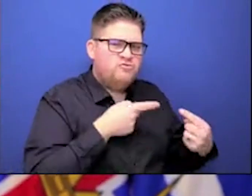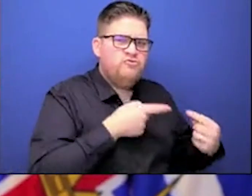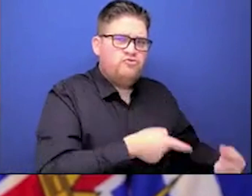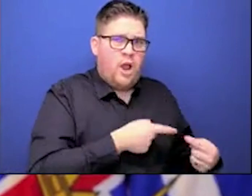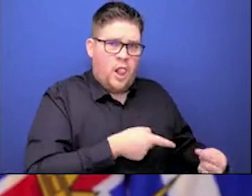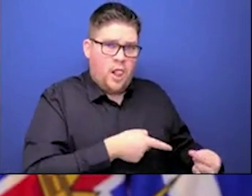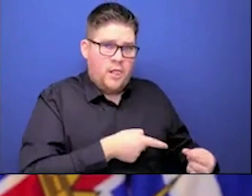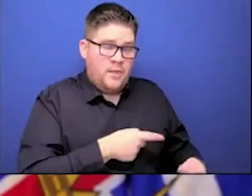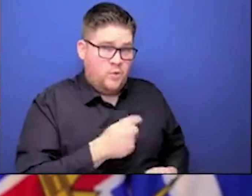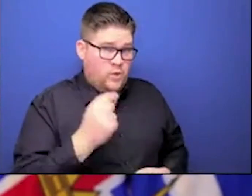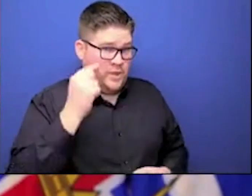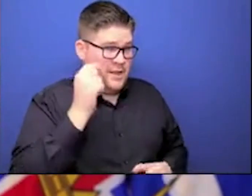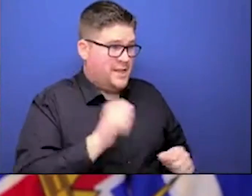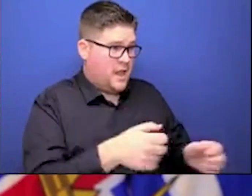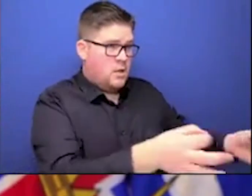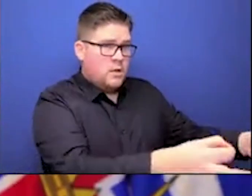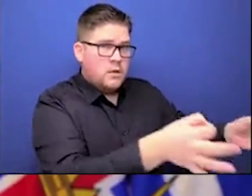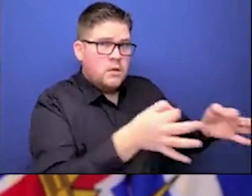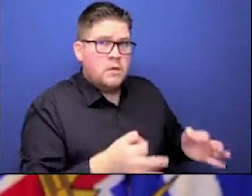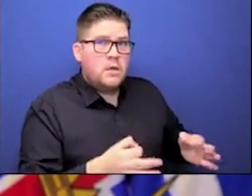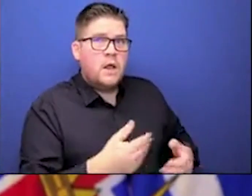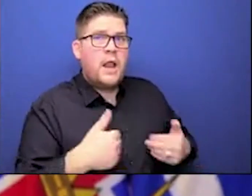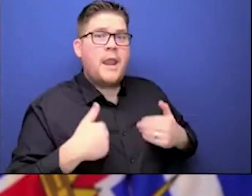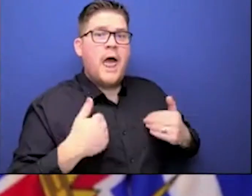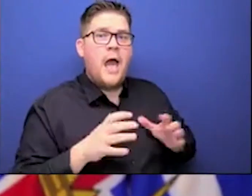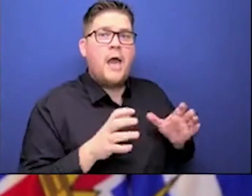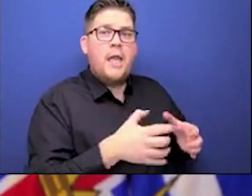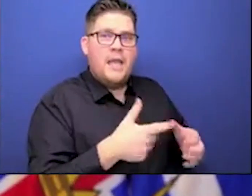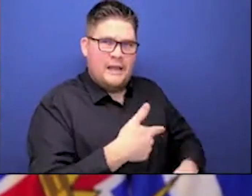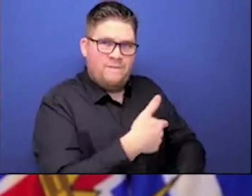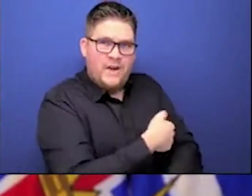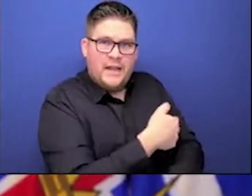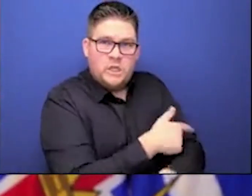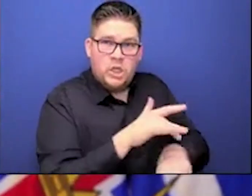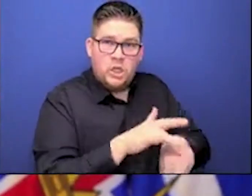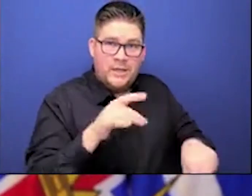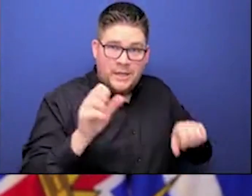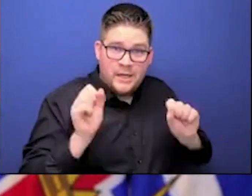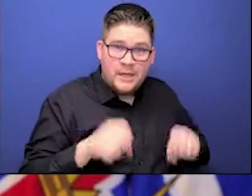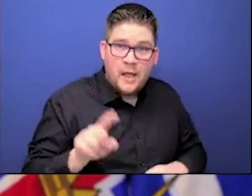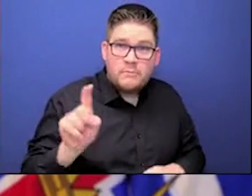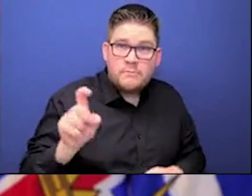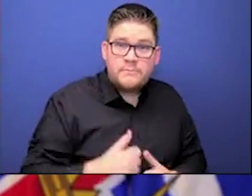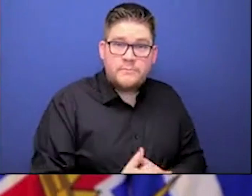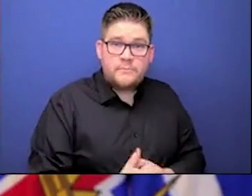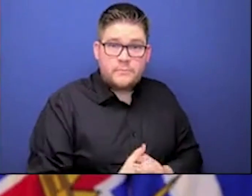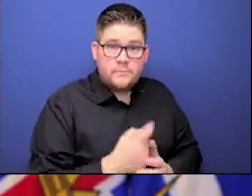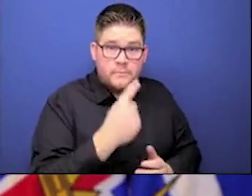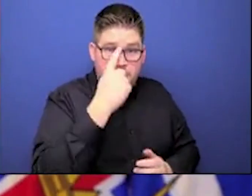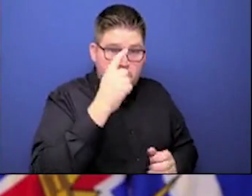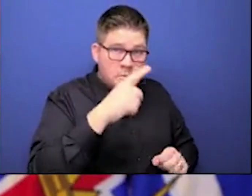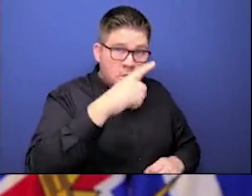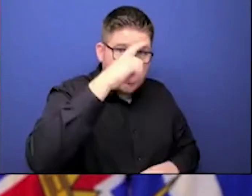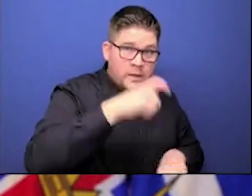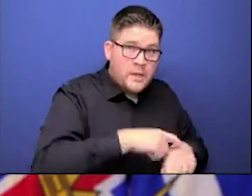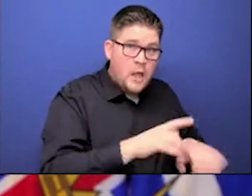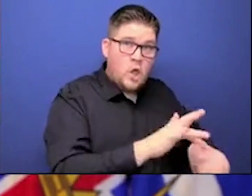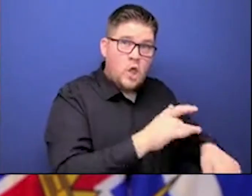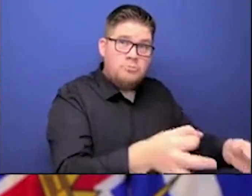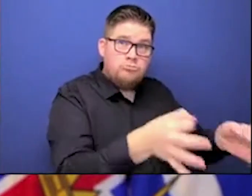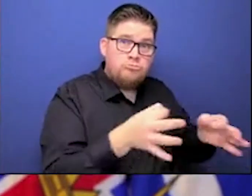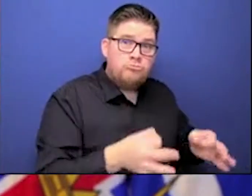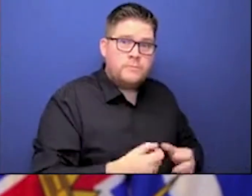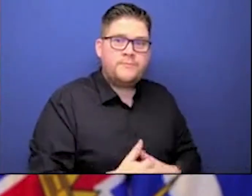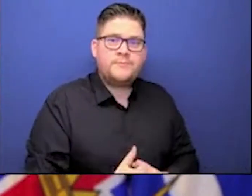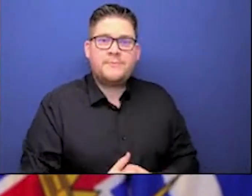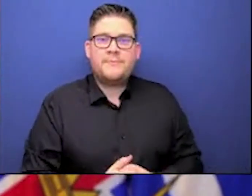the timeline up sooner so that we'll see a lot of younger people being able to get at least their first dose over the summer? Oh, I